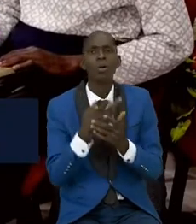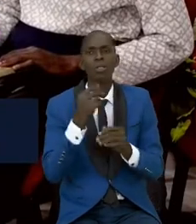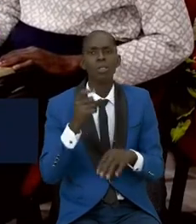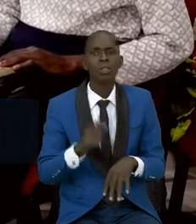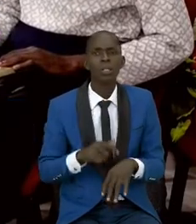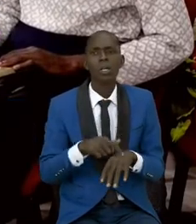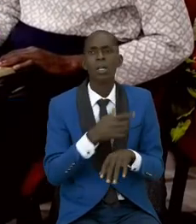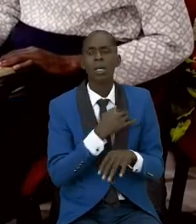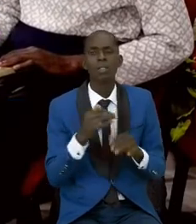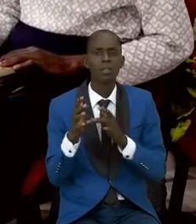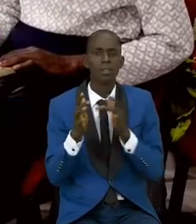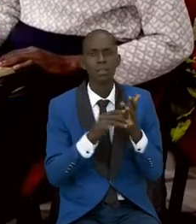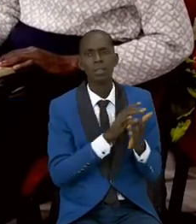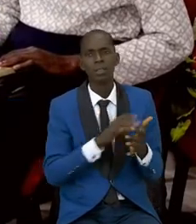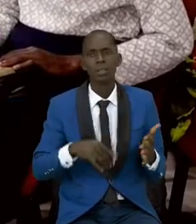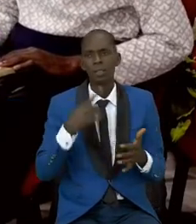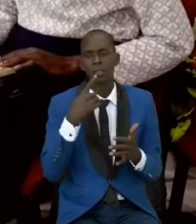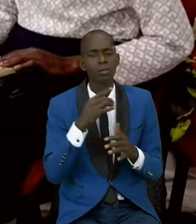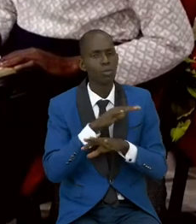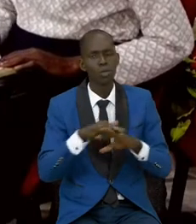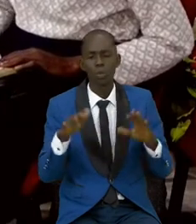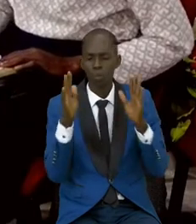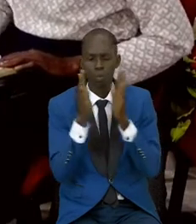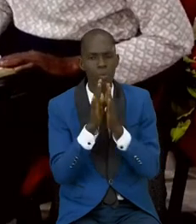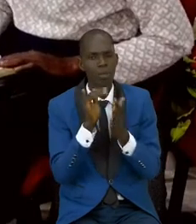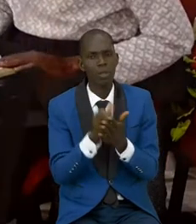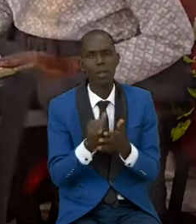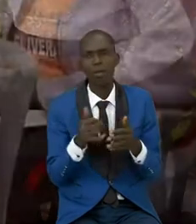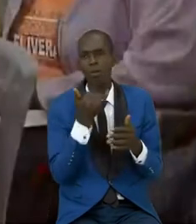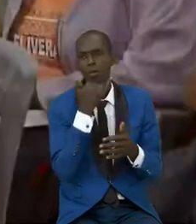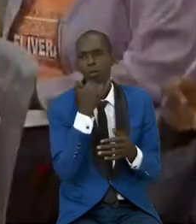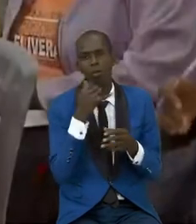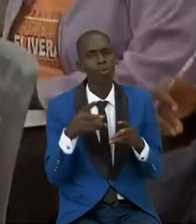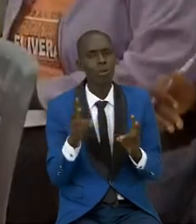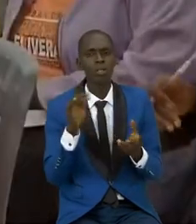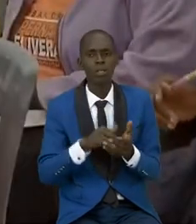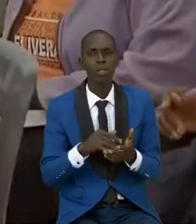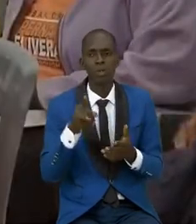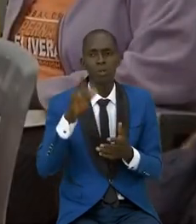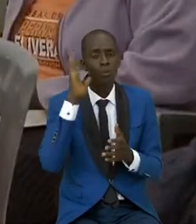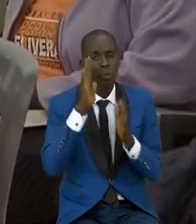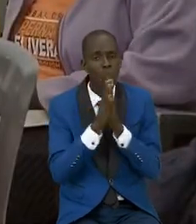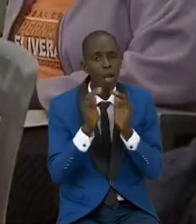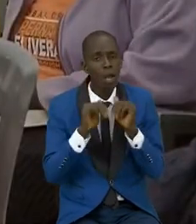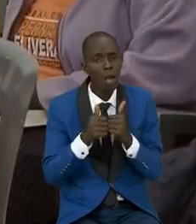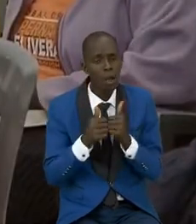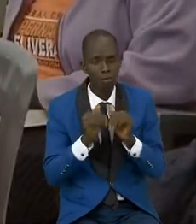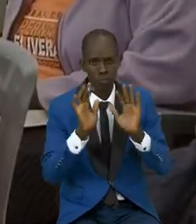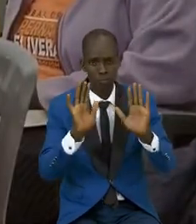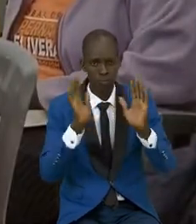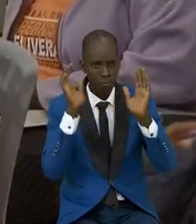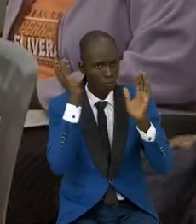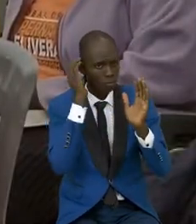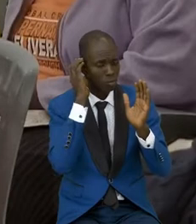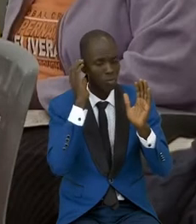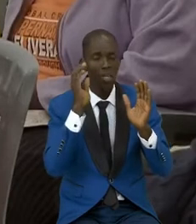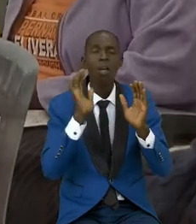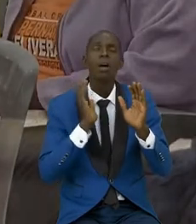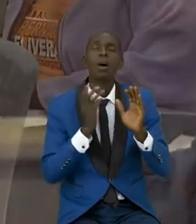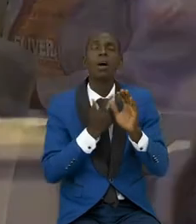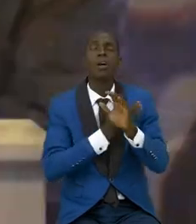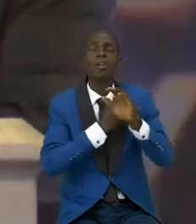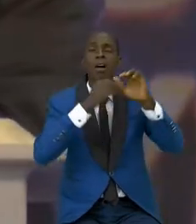Jesus said, don't pray that way. You see, a Father which art in heaven,